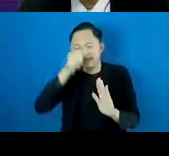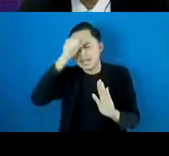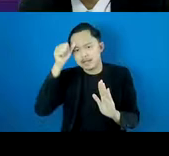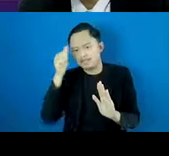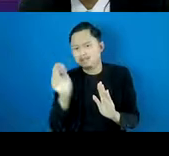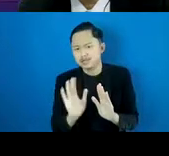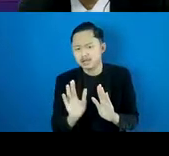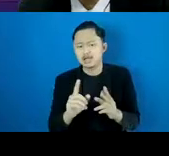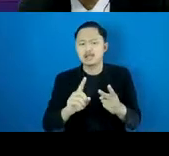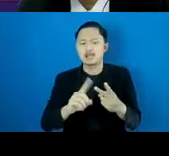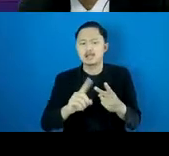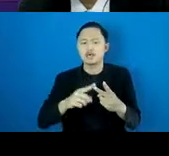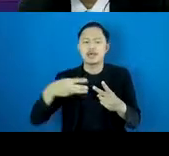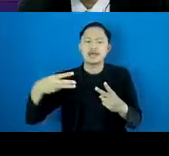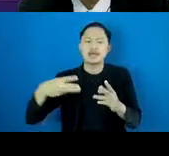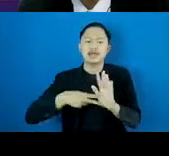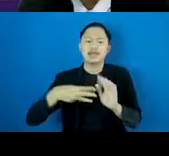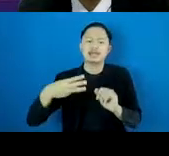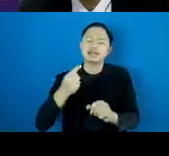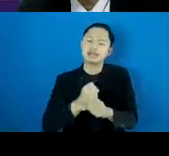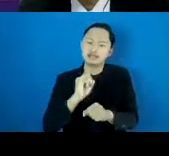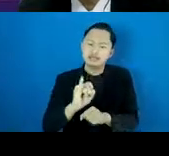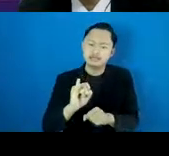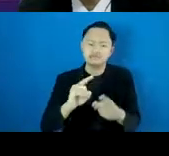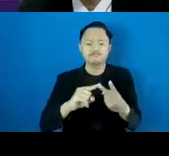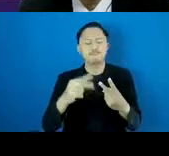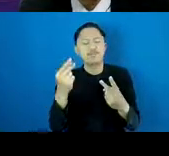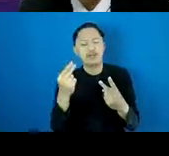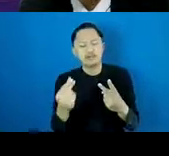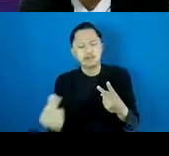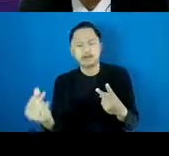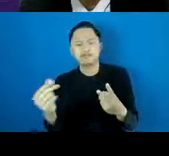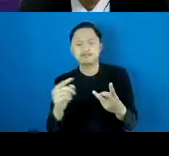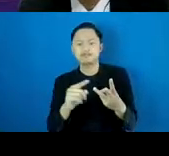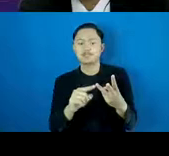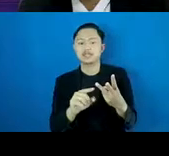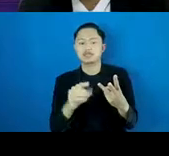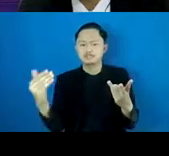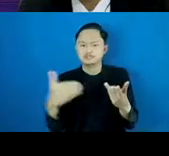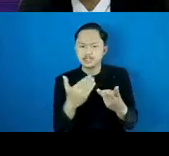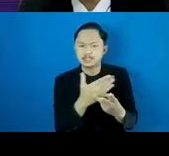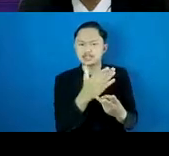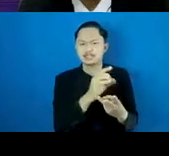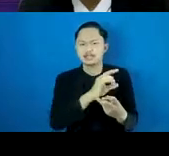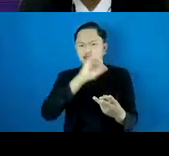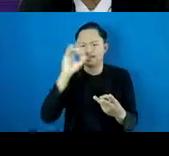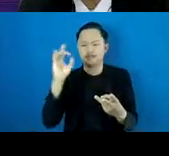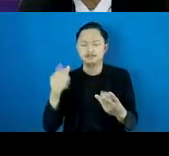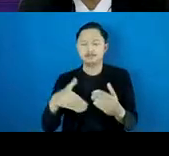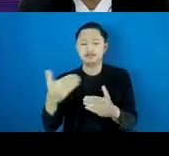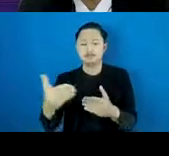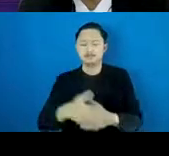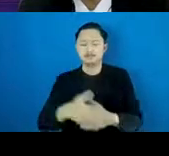energy, the cost, as well as the risk that that strategy would pose. Next, please.